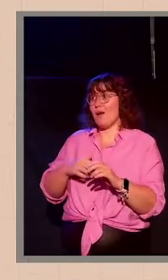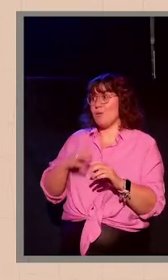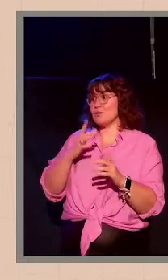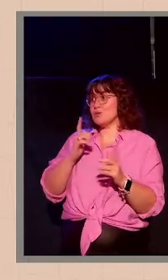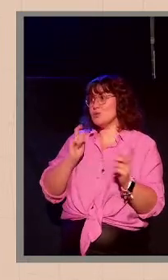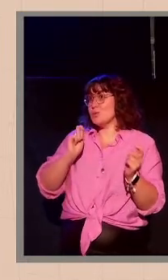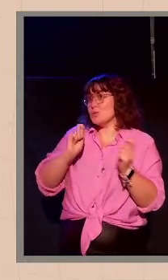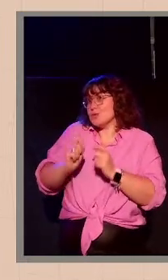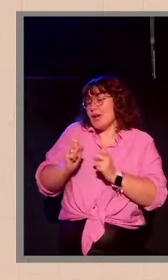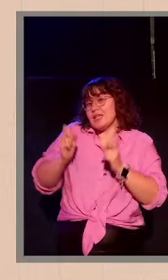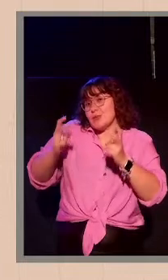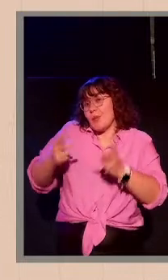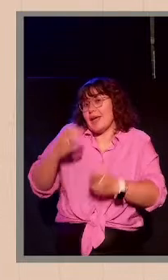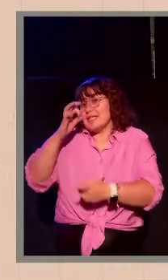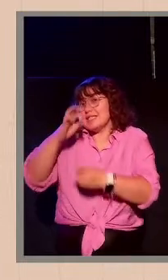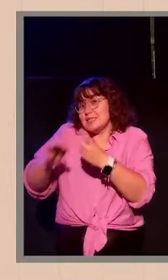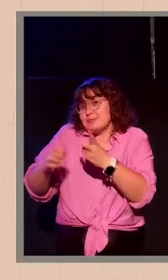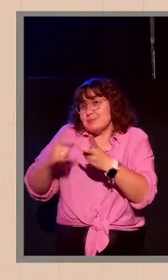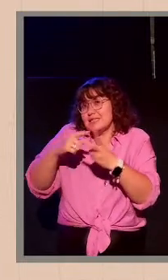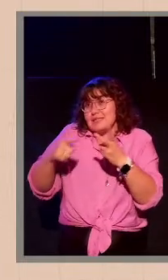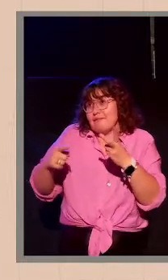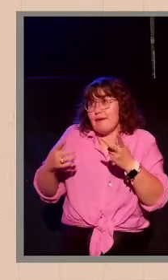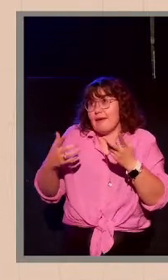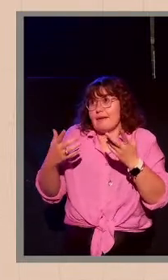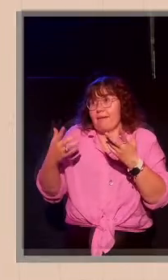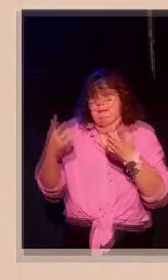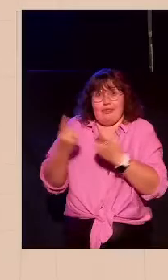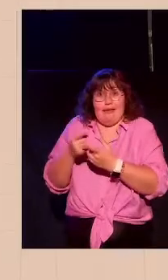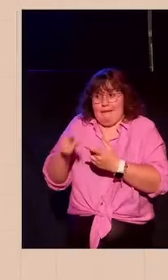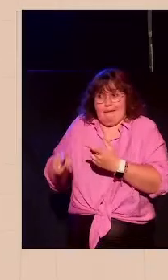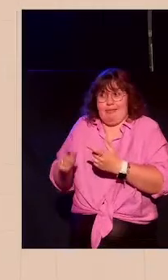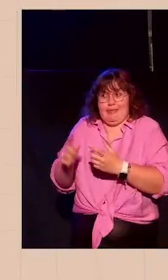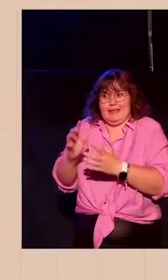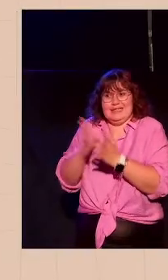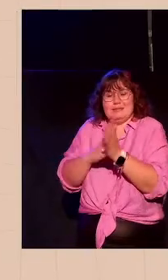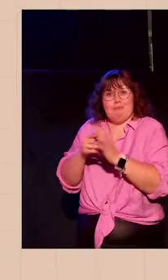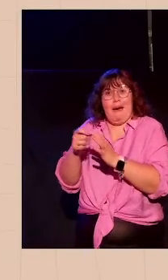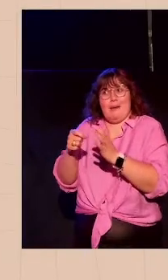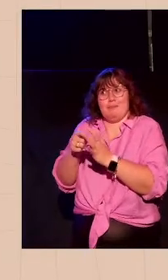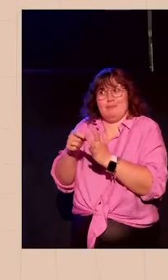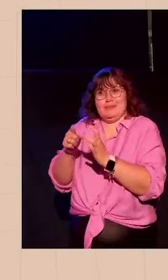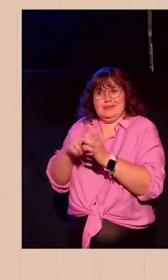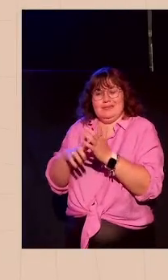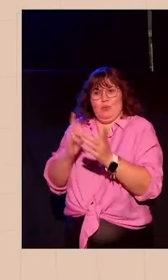the way that this particular thing here was mapped. So